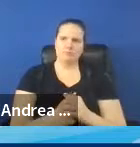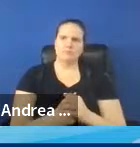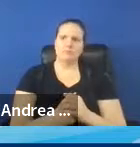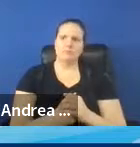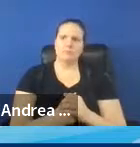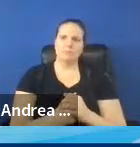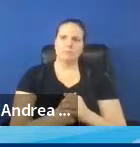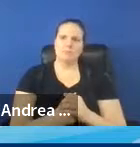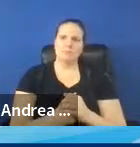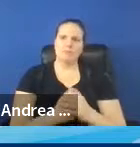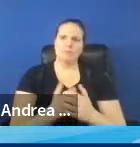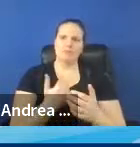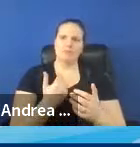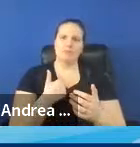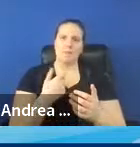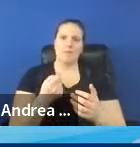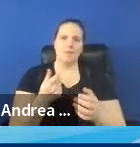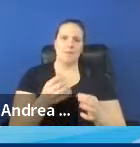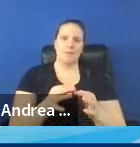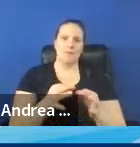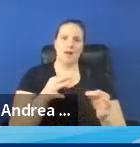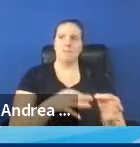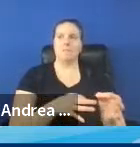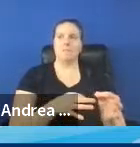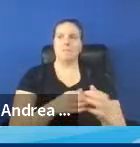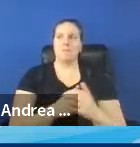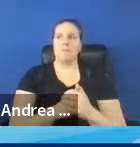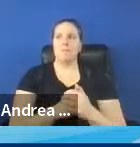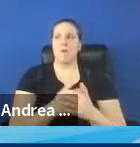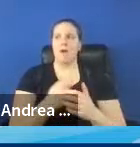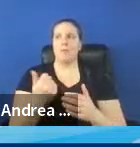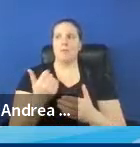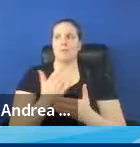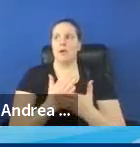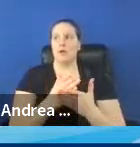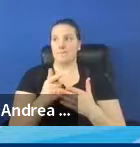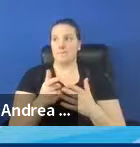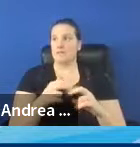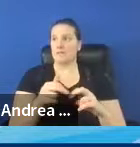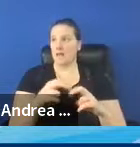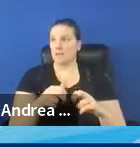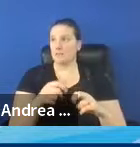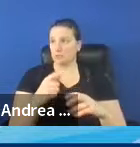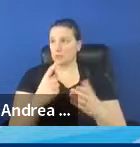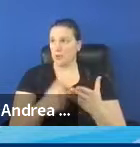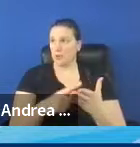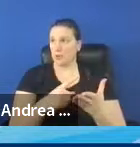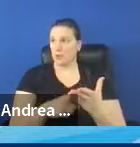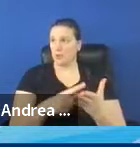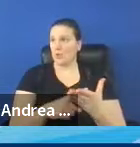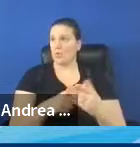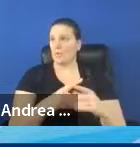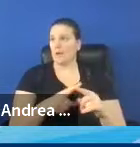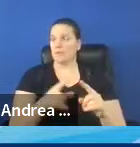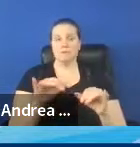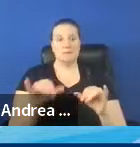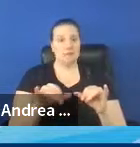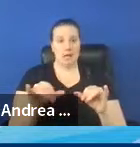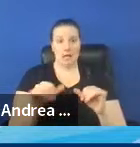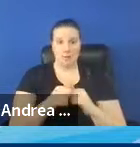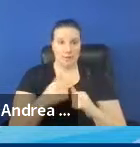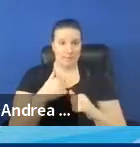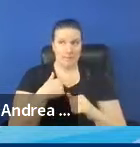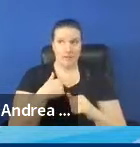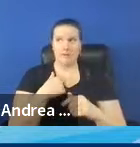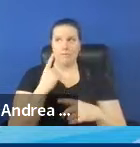I'm a little behind. I do have another piece of this analysis to go through. So stick with me for